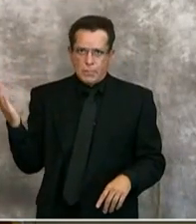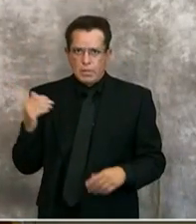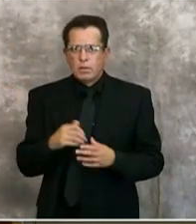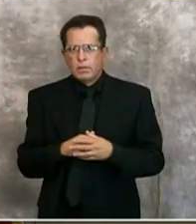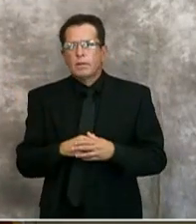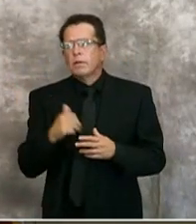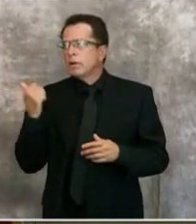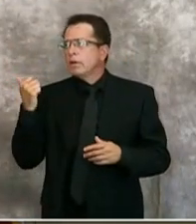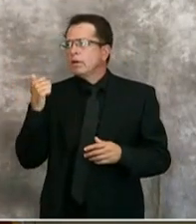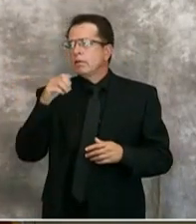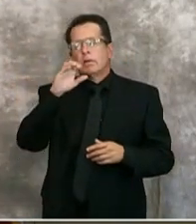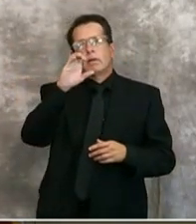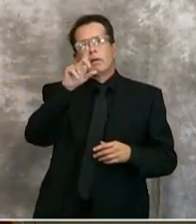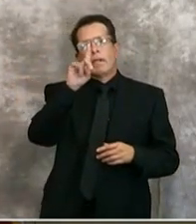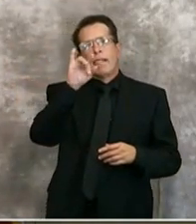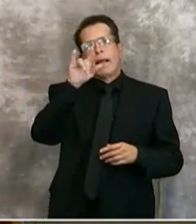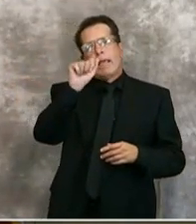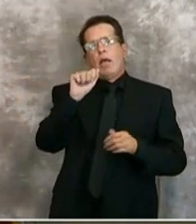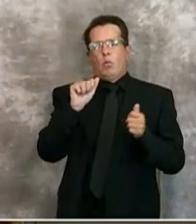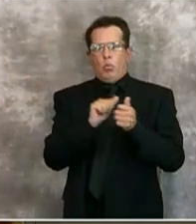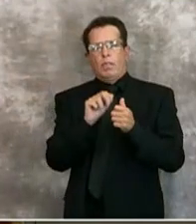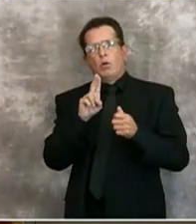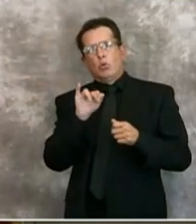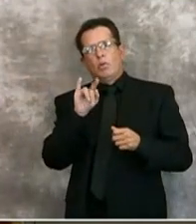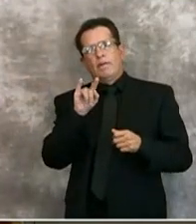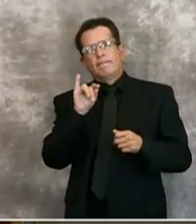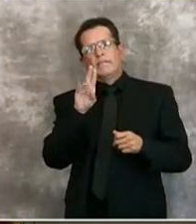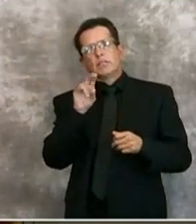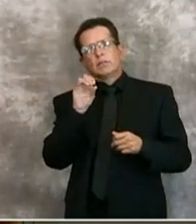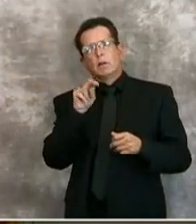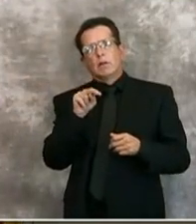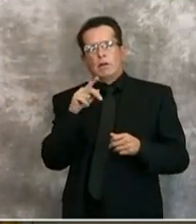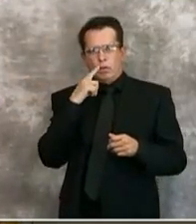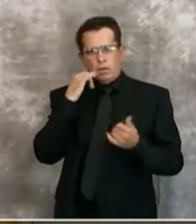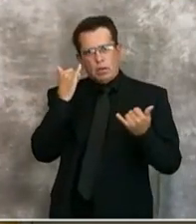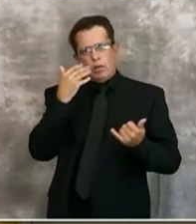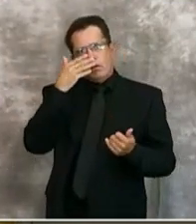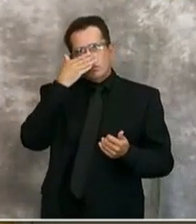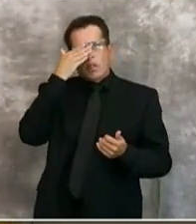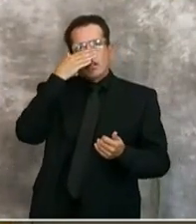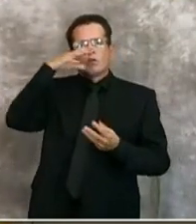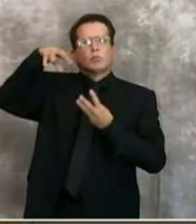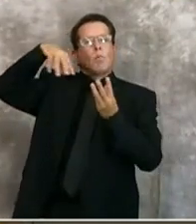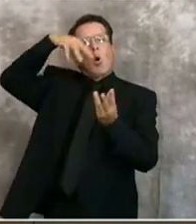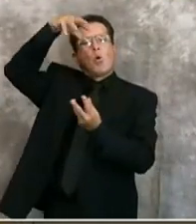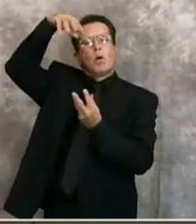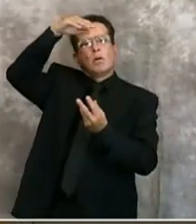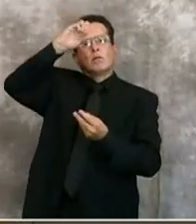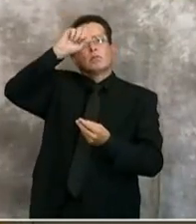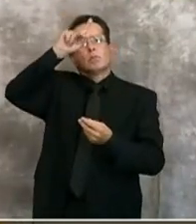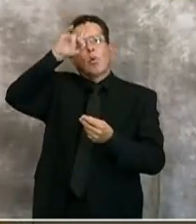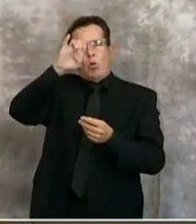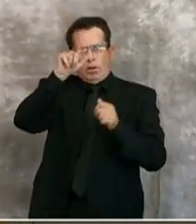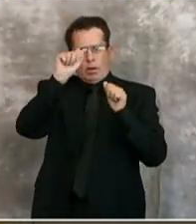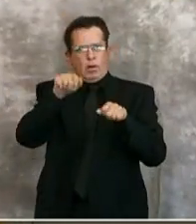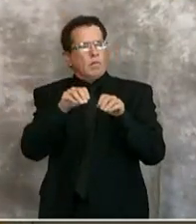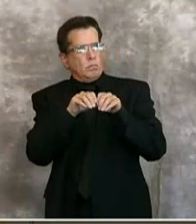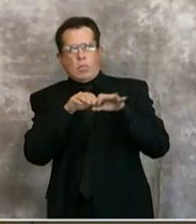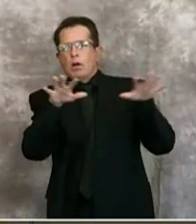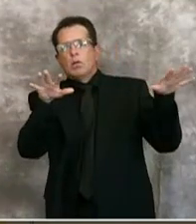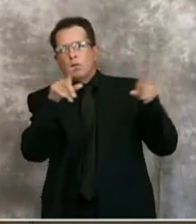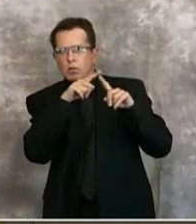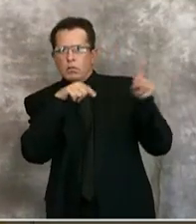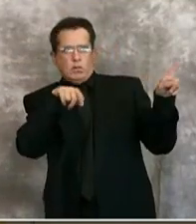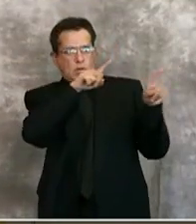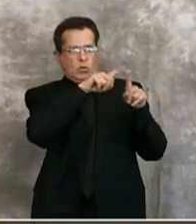Okay, and this one is from Claudia with Univision. How can smoke coming from the fire at the naval base affect vulnerable communities, especially those